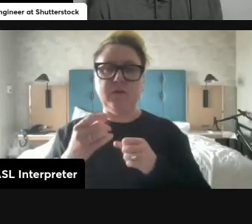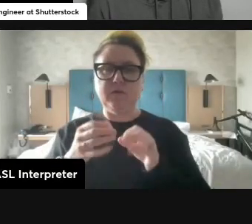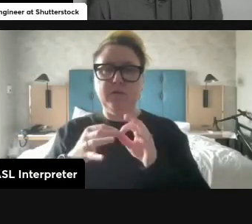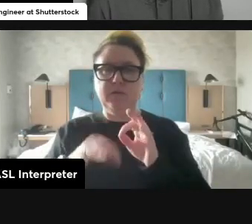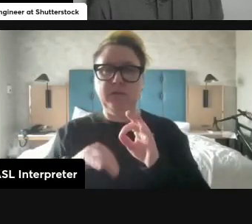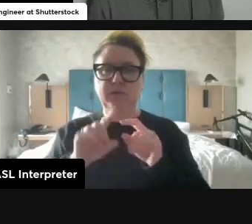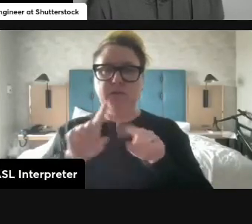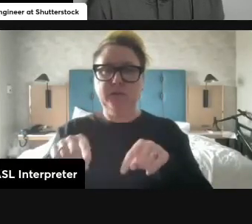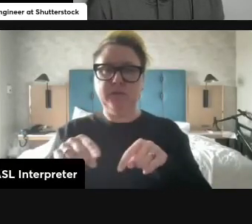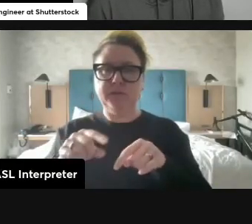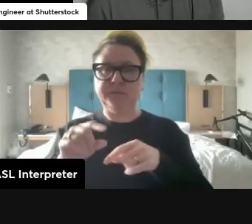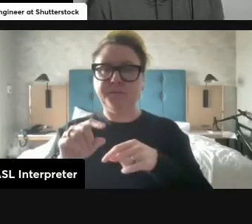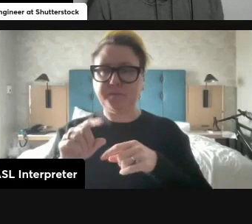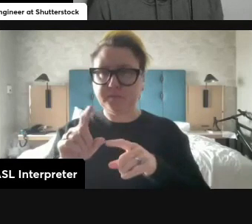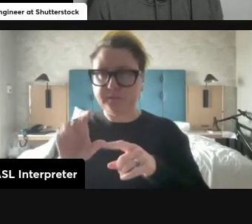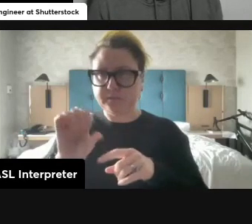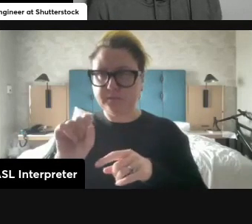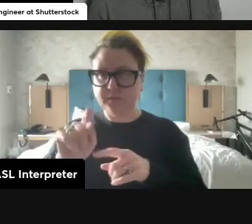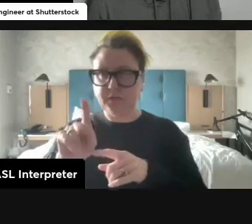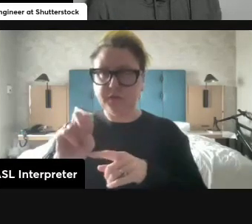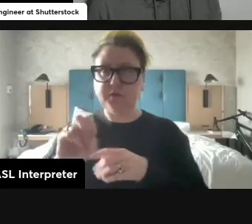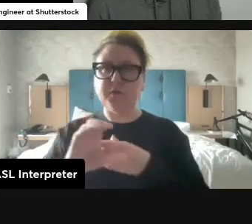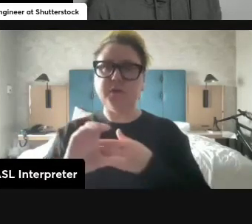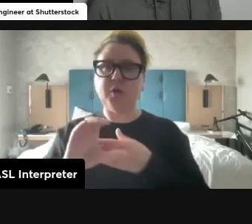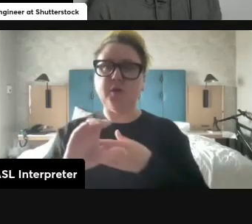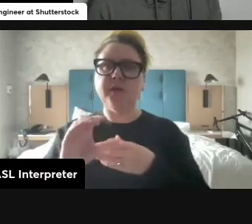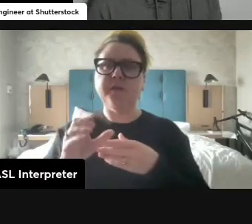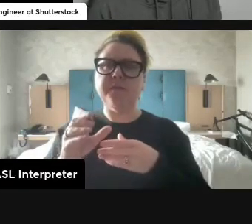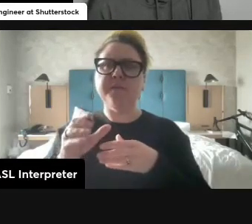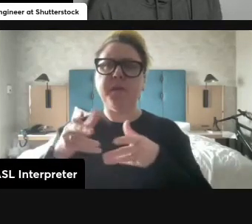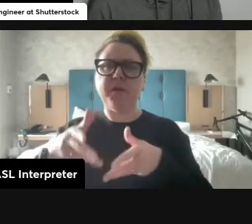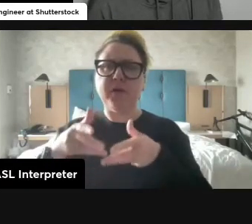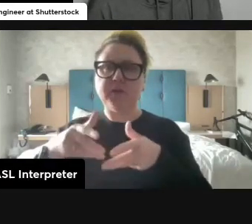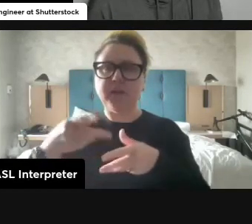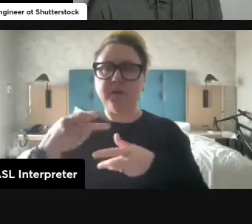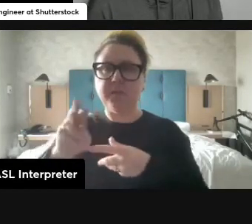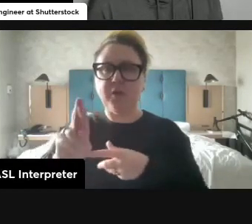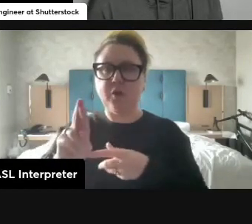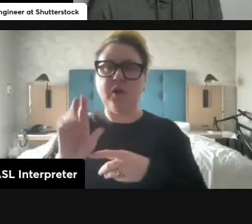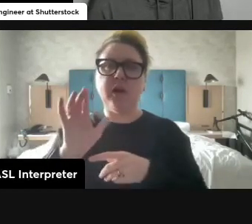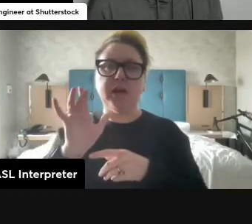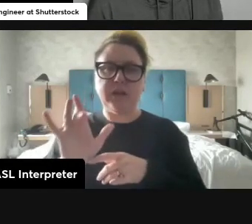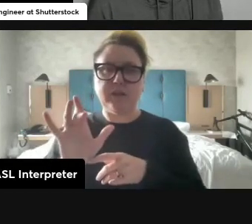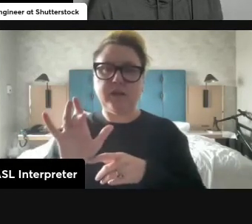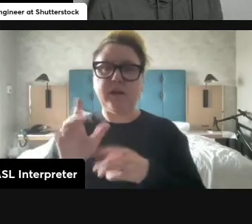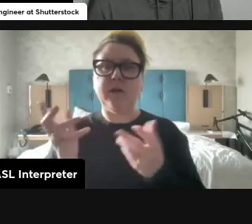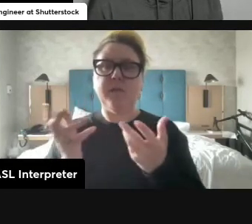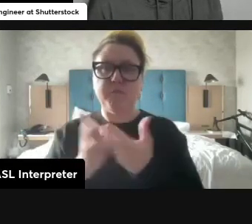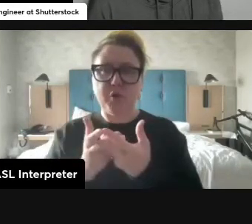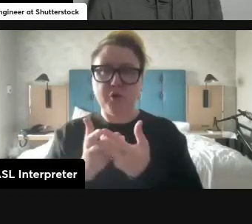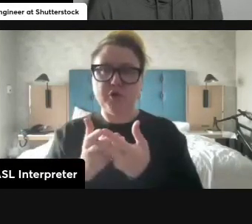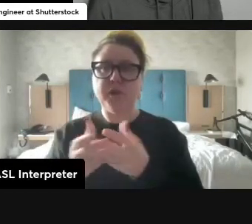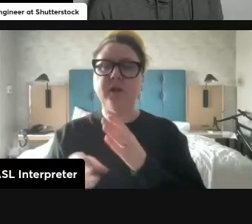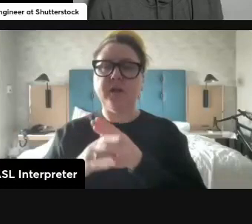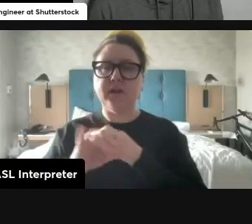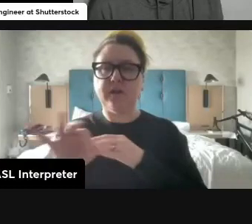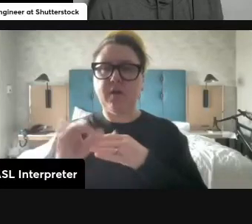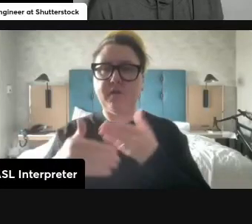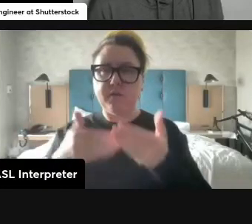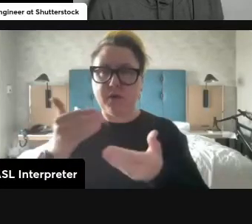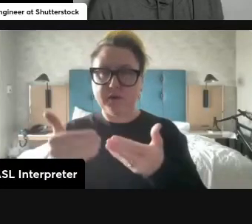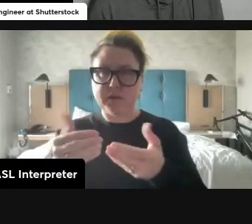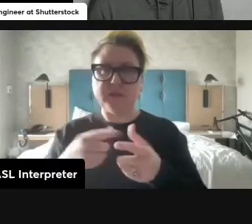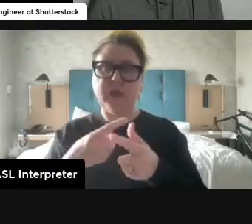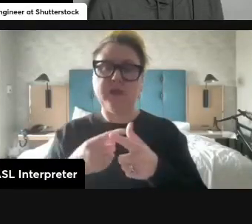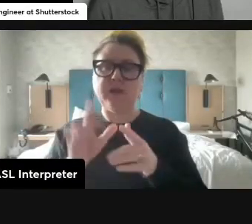me look at the pull request. Oh, there's an outstanding pull request that I see in my IDP. I click the button. I can merge it. That kicks off a process. I can click